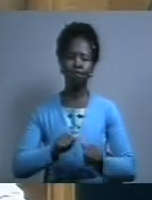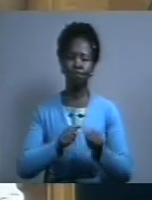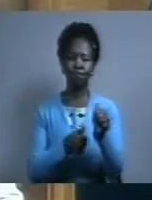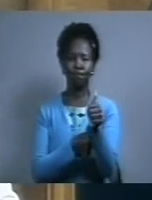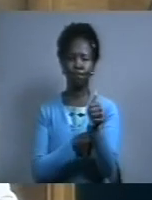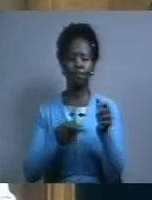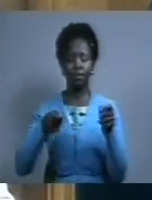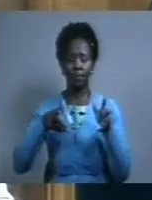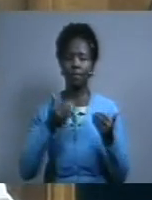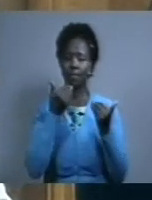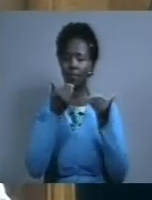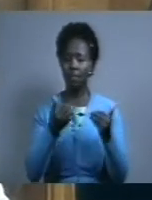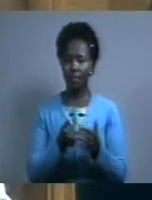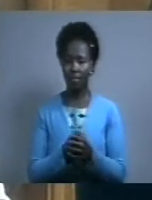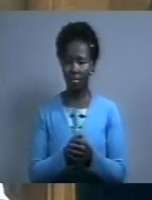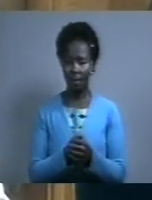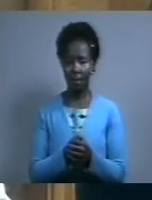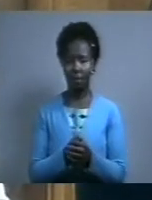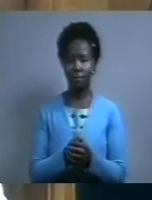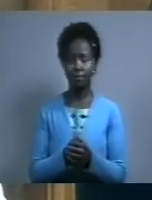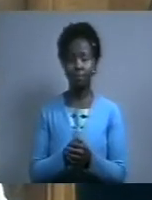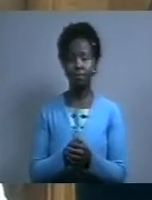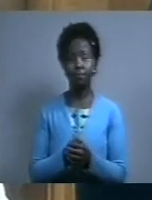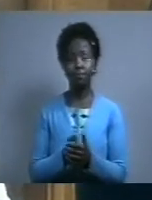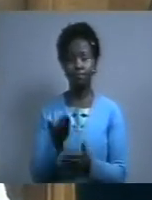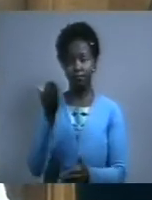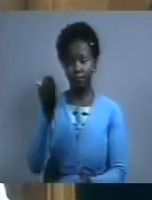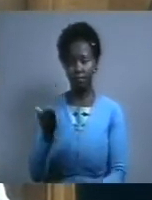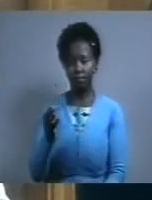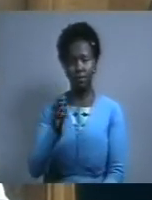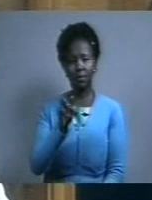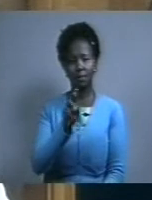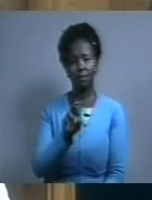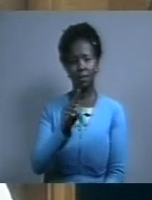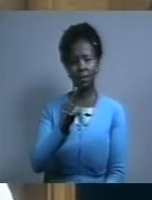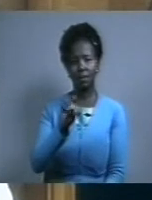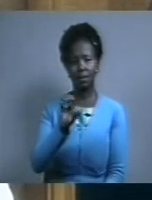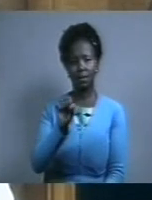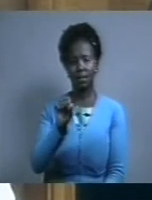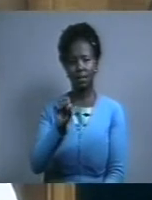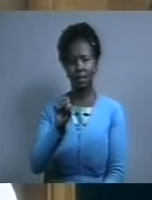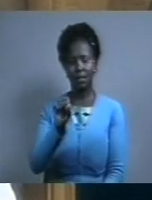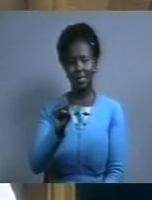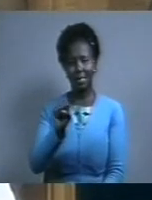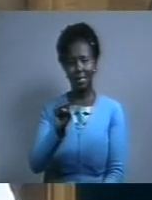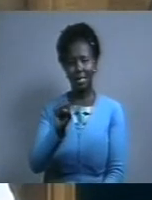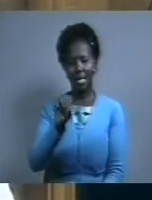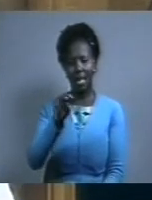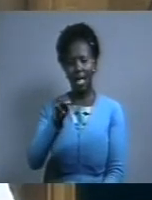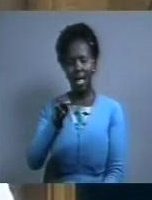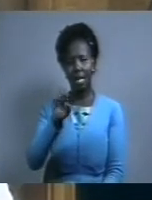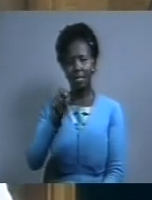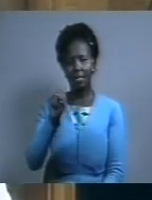Speaker. Mr. Desmond Stevens has not been demoted. He has taken leave. He has been a